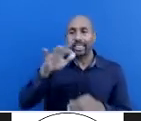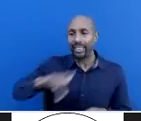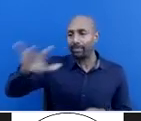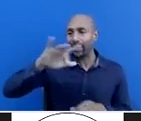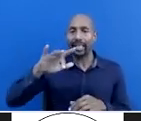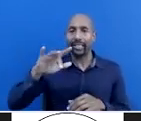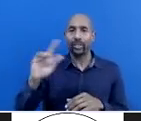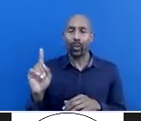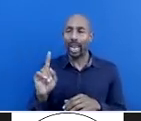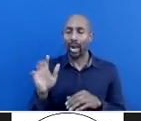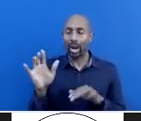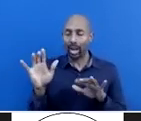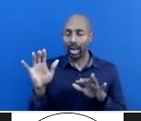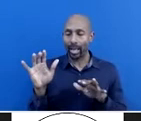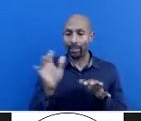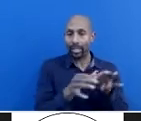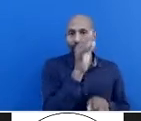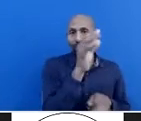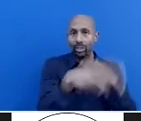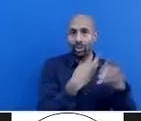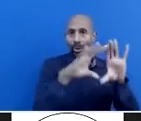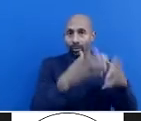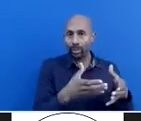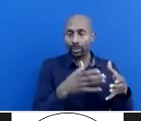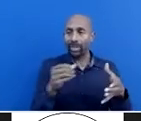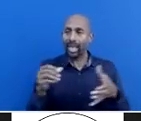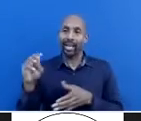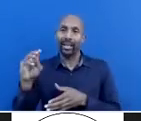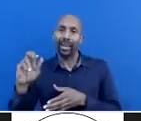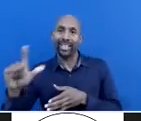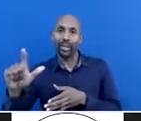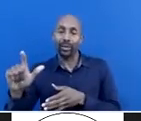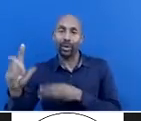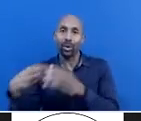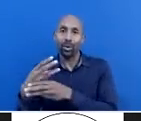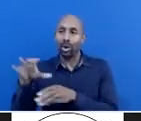line between the spiritual realm and the material realm